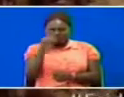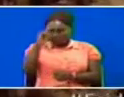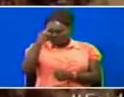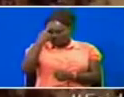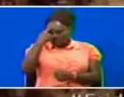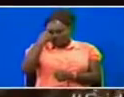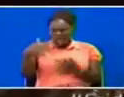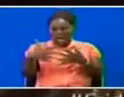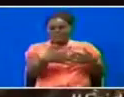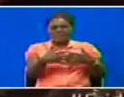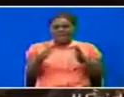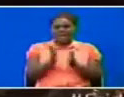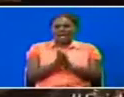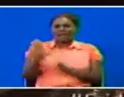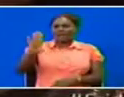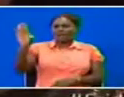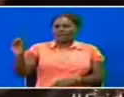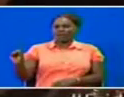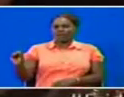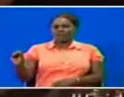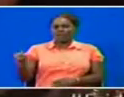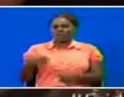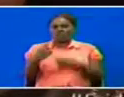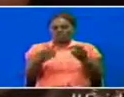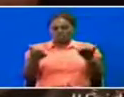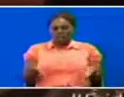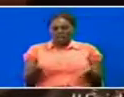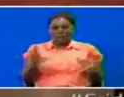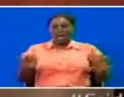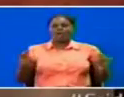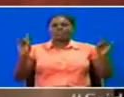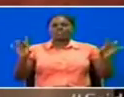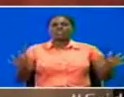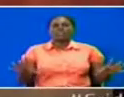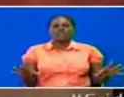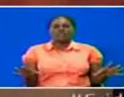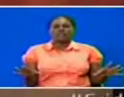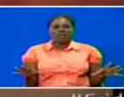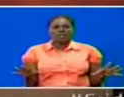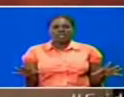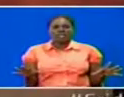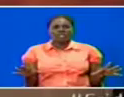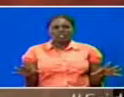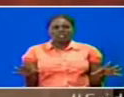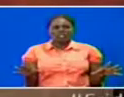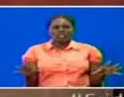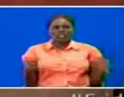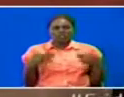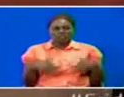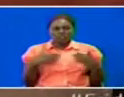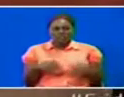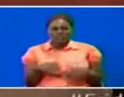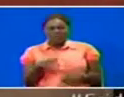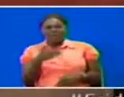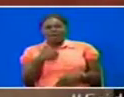America, and Africa. And it's catching on here. Normally you get two different kinds of people when it comes to eating insects. So